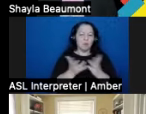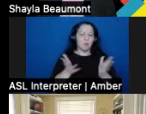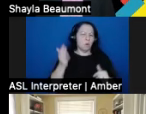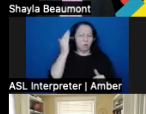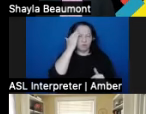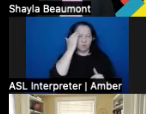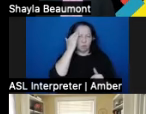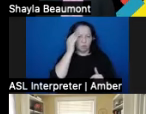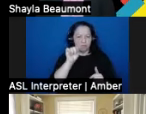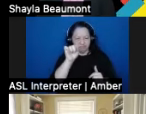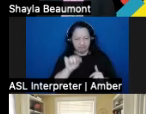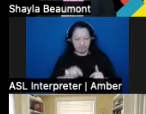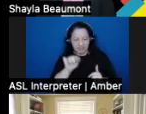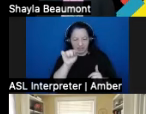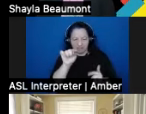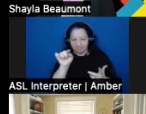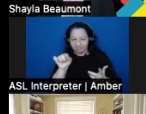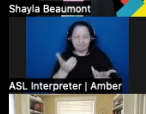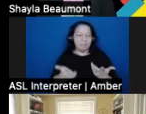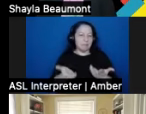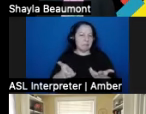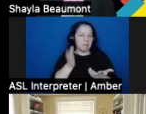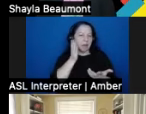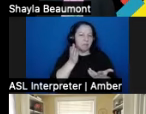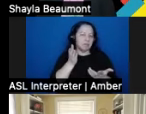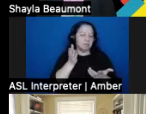some of these reactions might happen